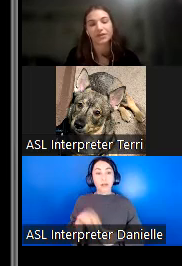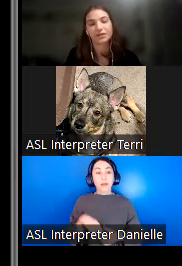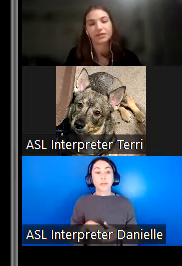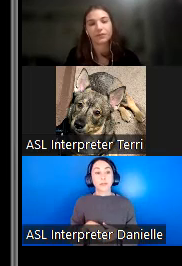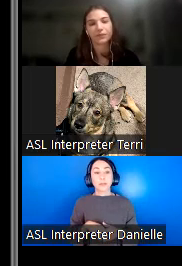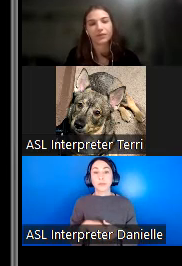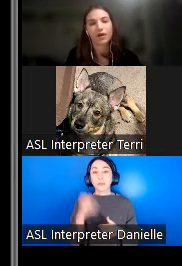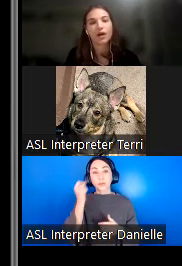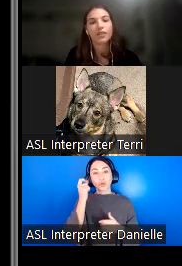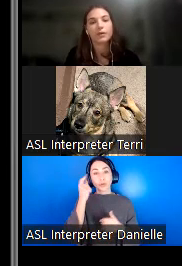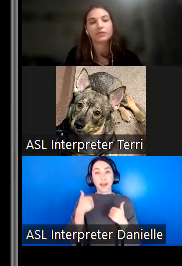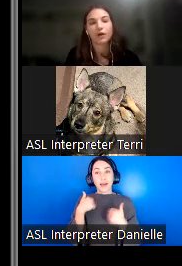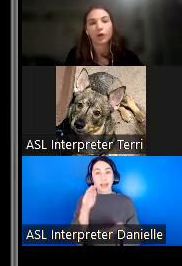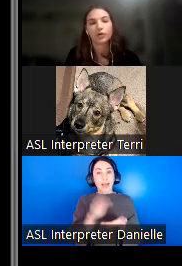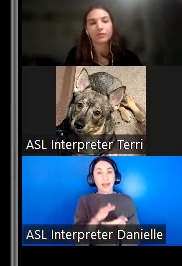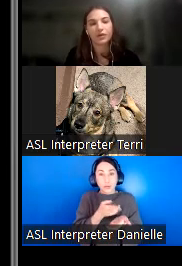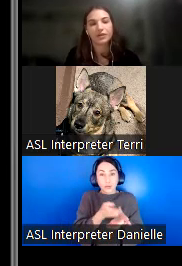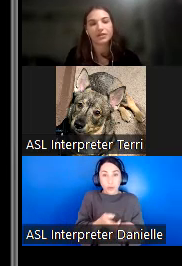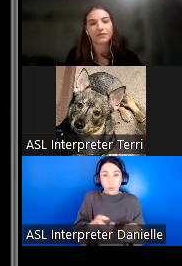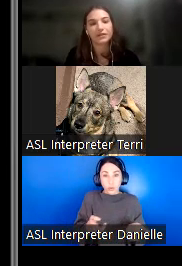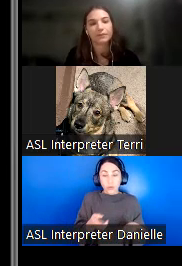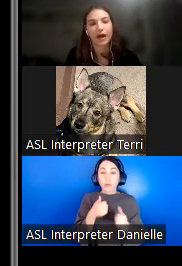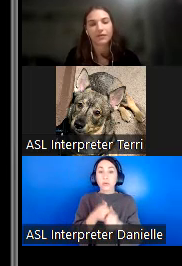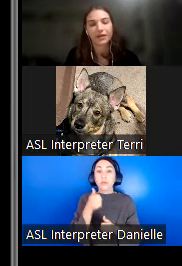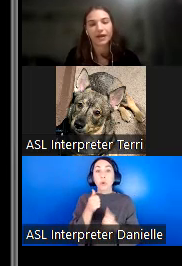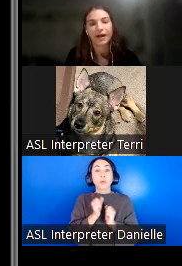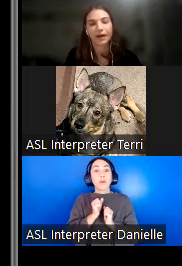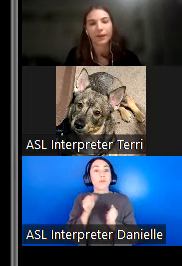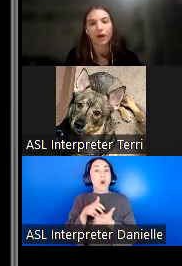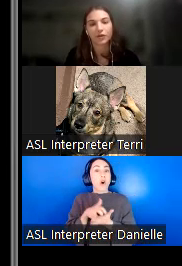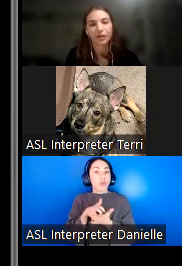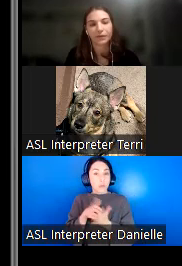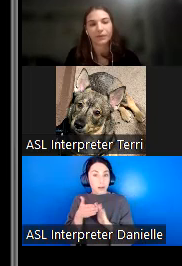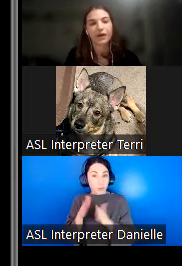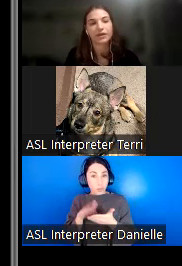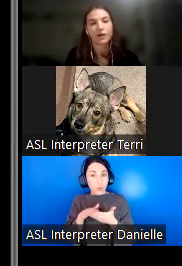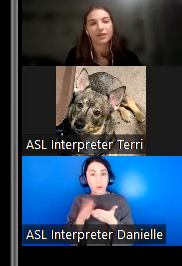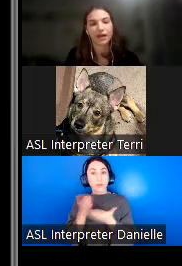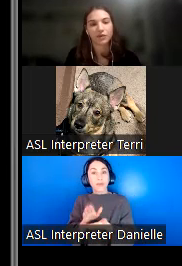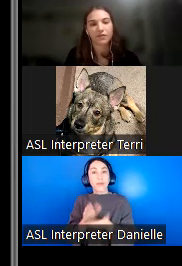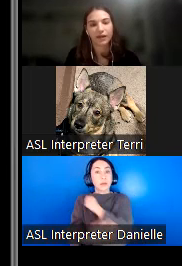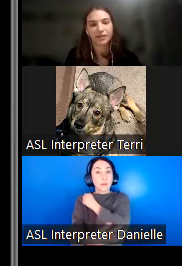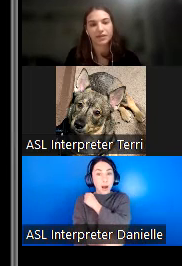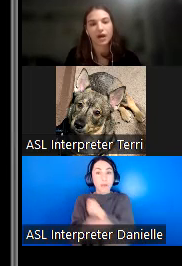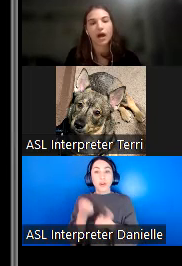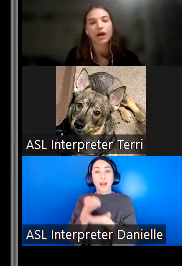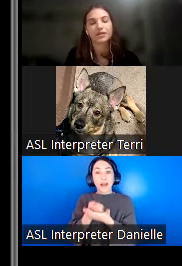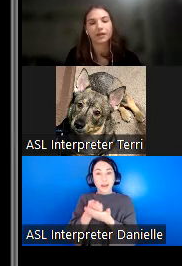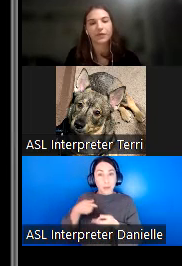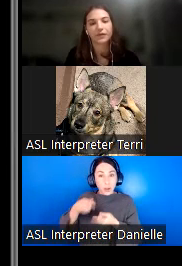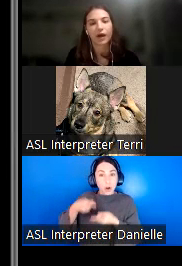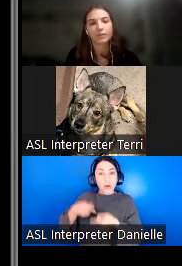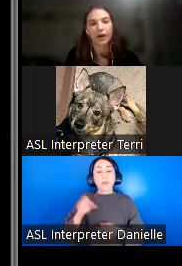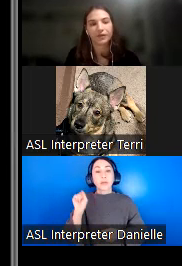least resources. The most vulnerable communities facing poverty and economic hardship, as well as sexual violence,